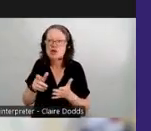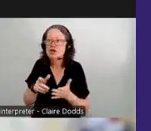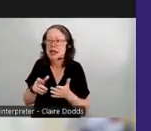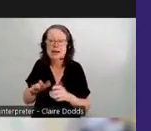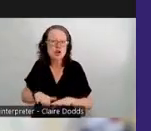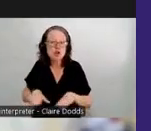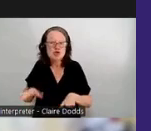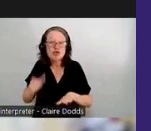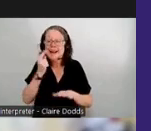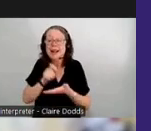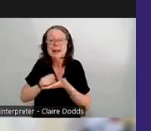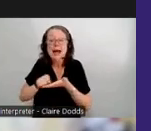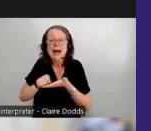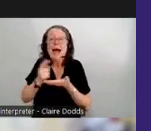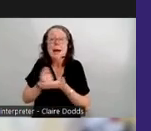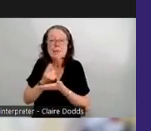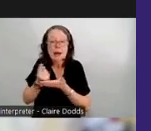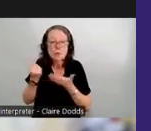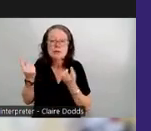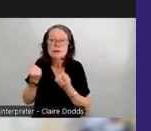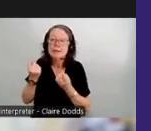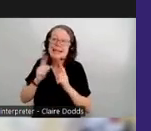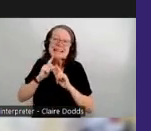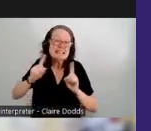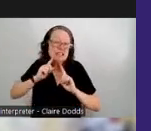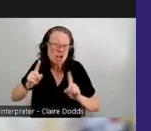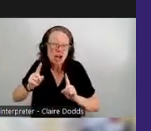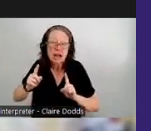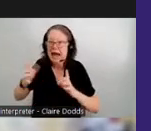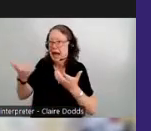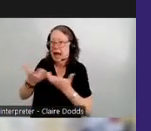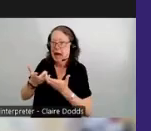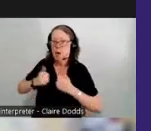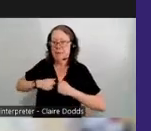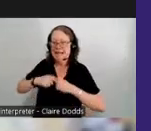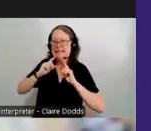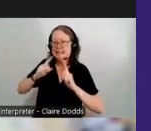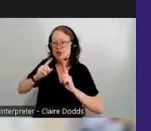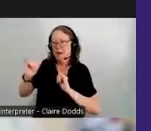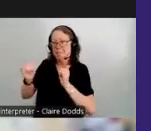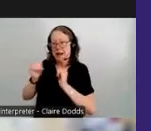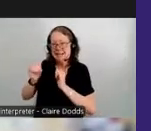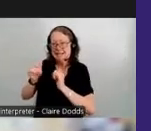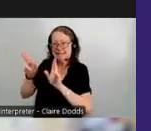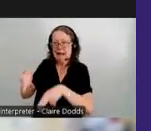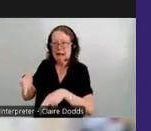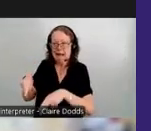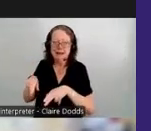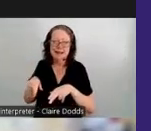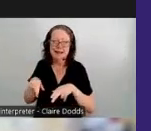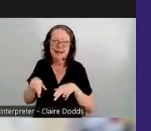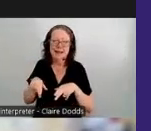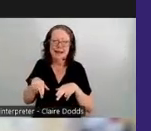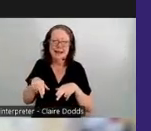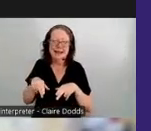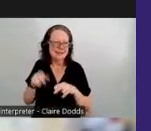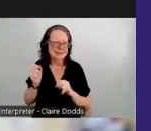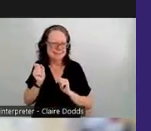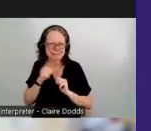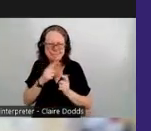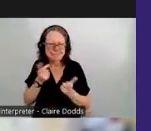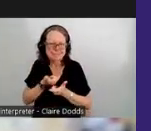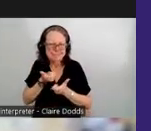can't write them about anybody who's already dead because they can't defend themselves. But when I've kind of explained it to people locally, in terms